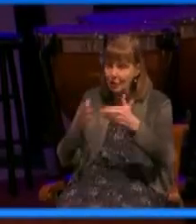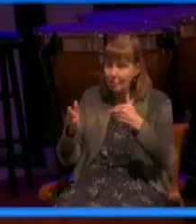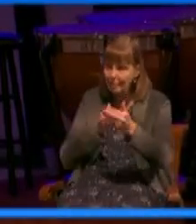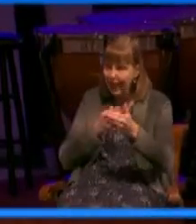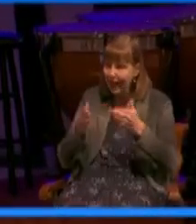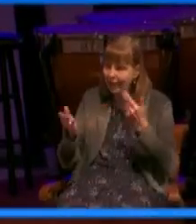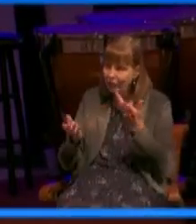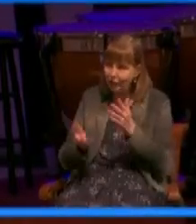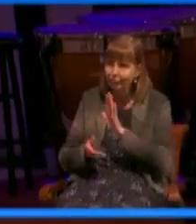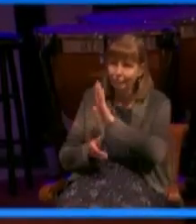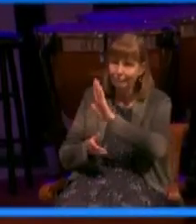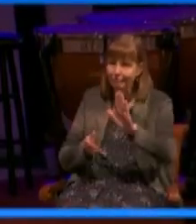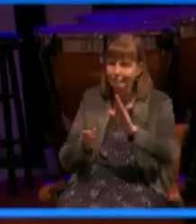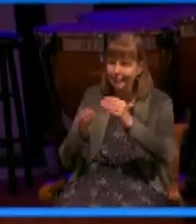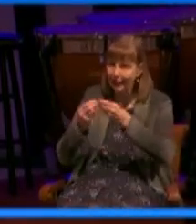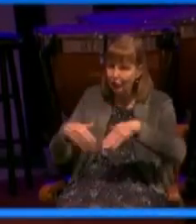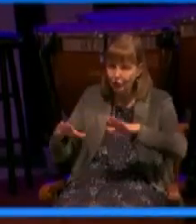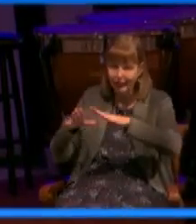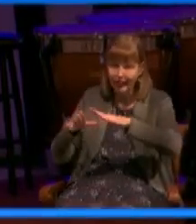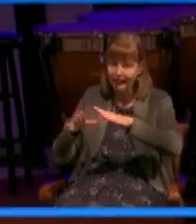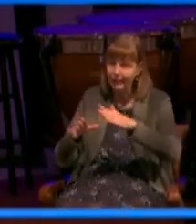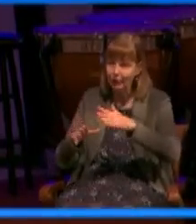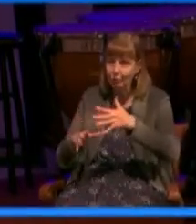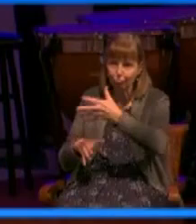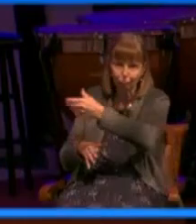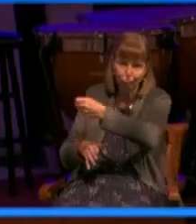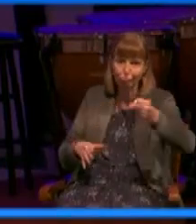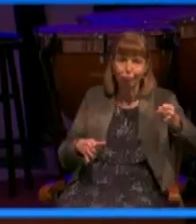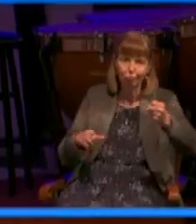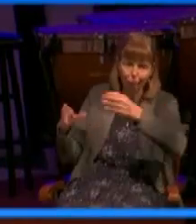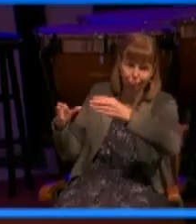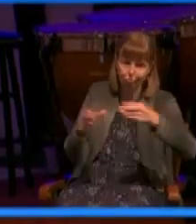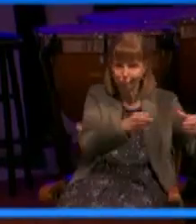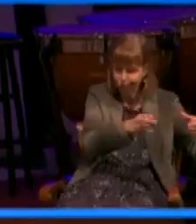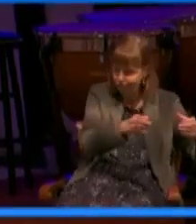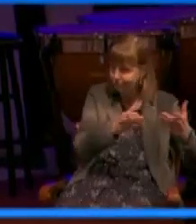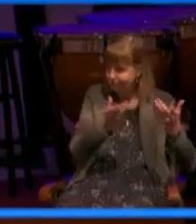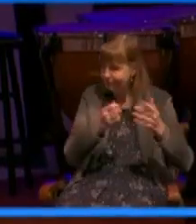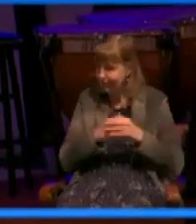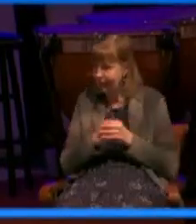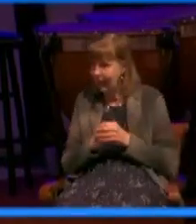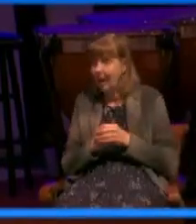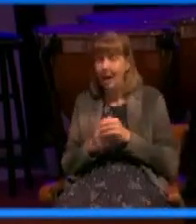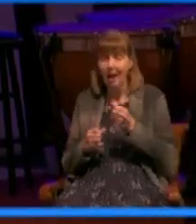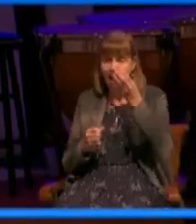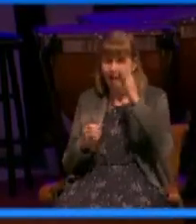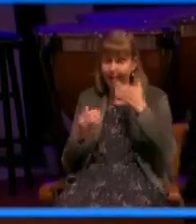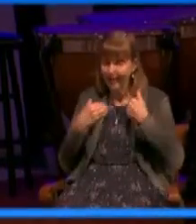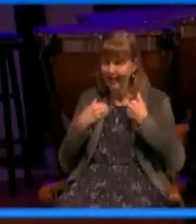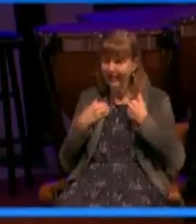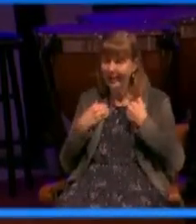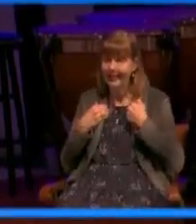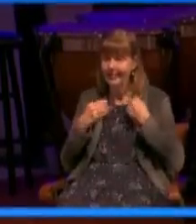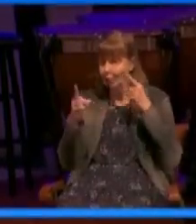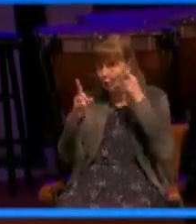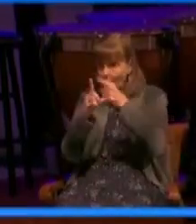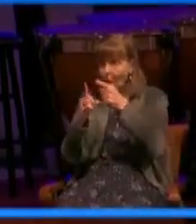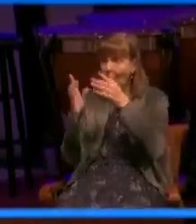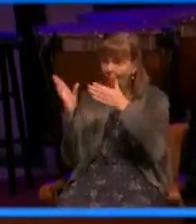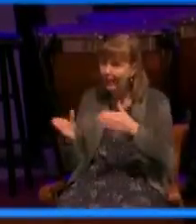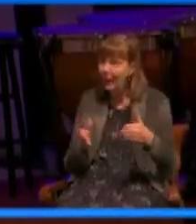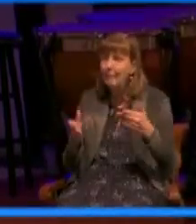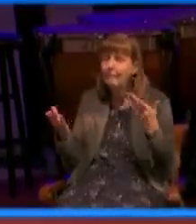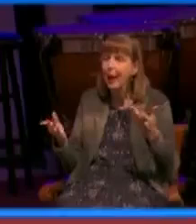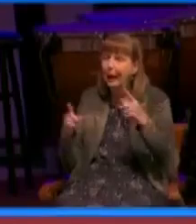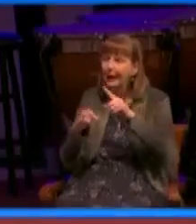an everlasting covenant. God had a purpose in all of this. The question is, what is the purpose? Well, brothers